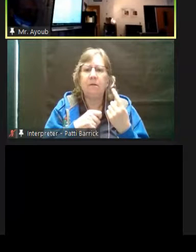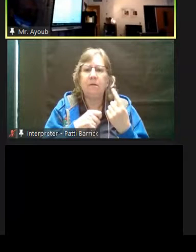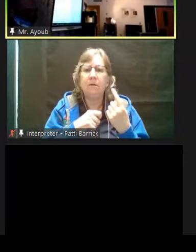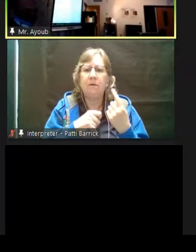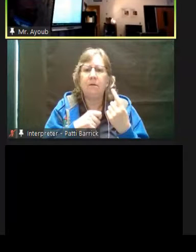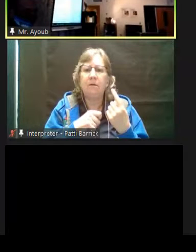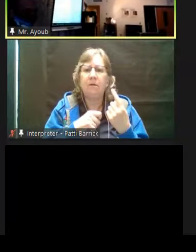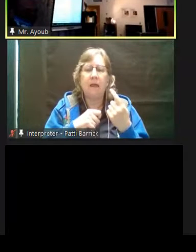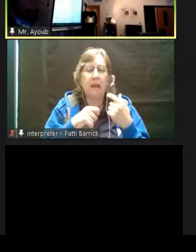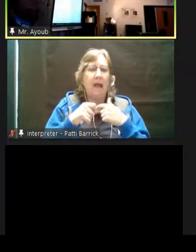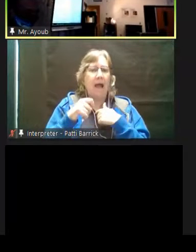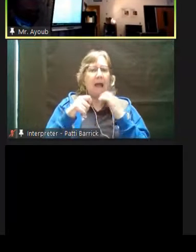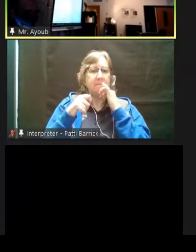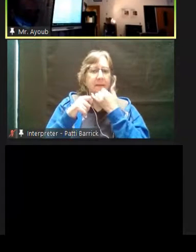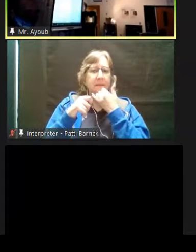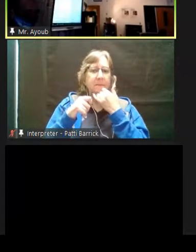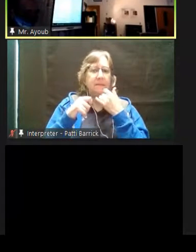on purpose and it gave me 3 errors.